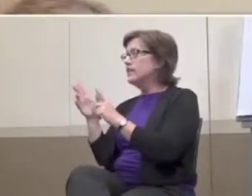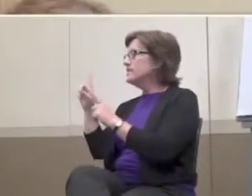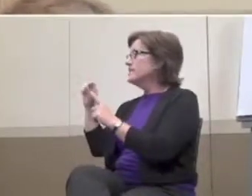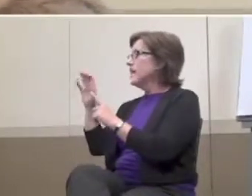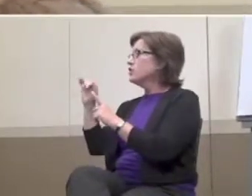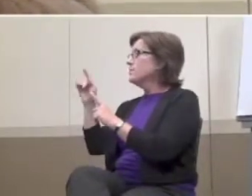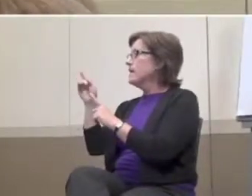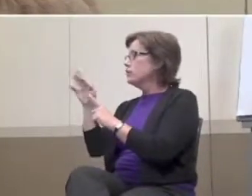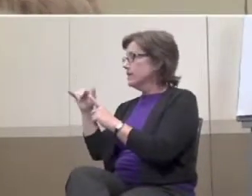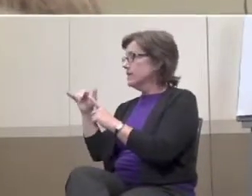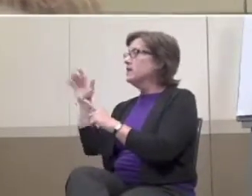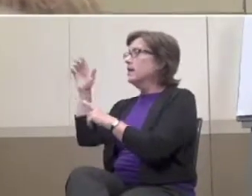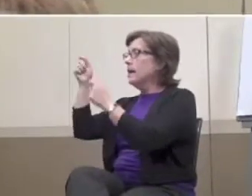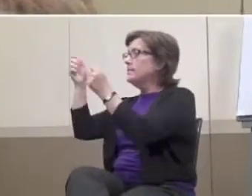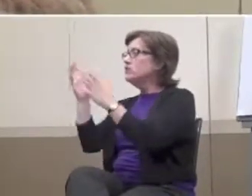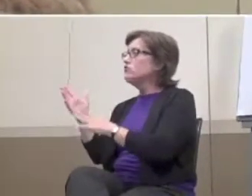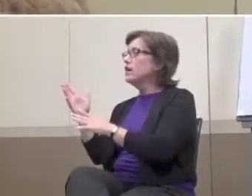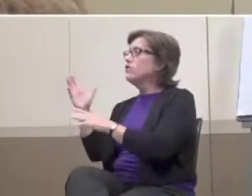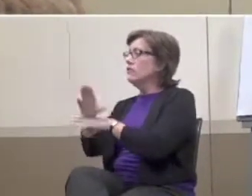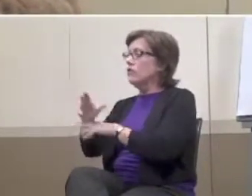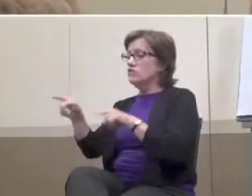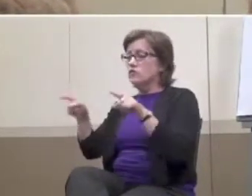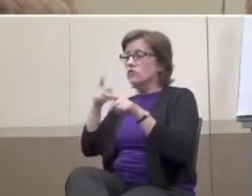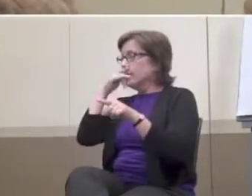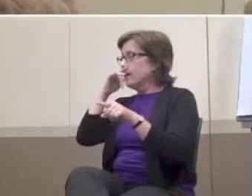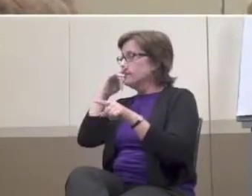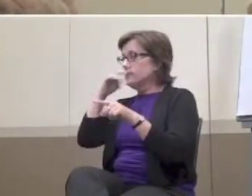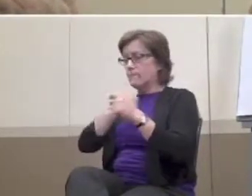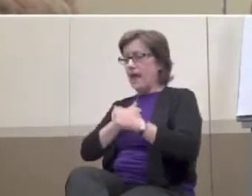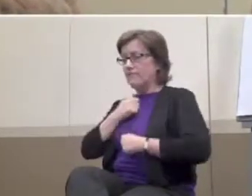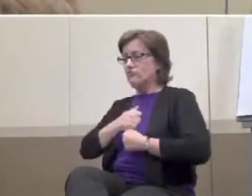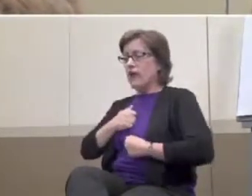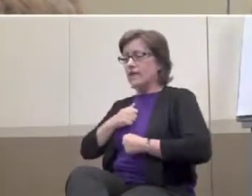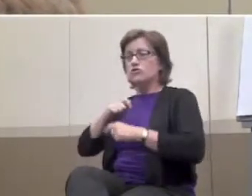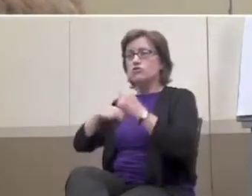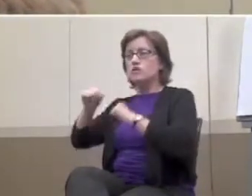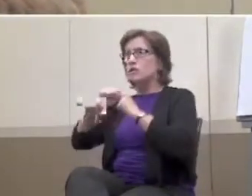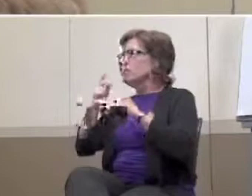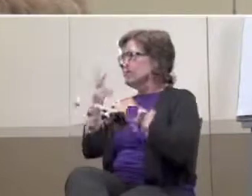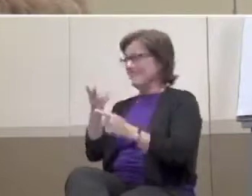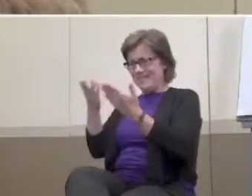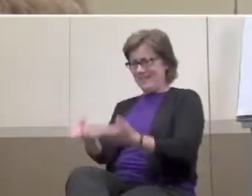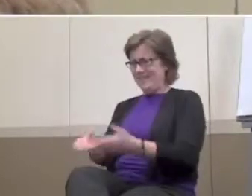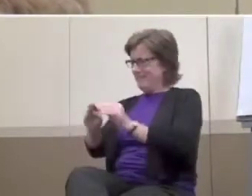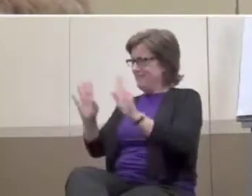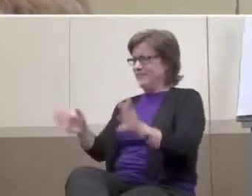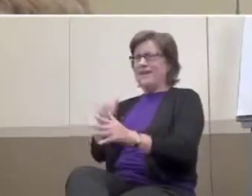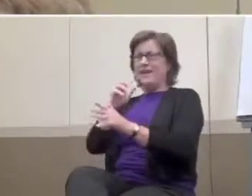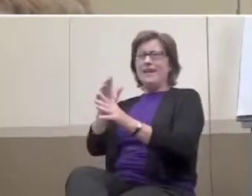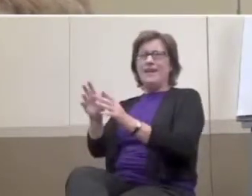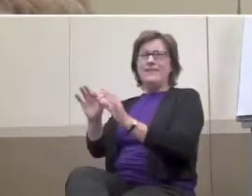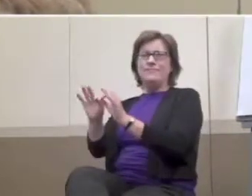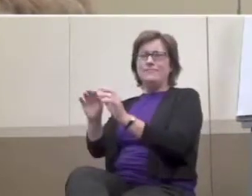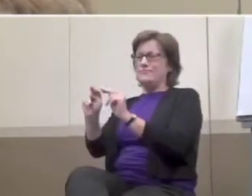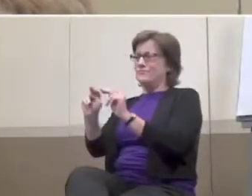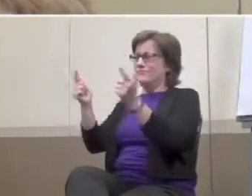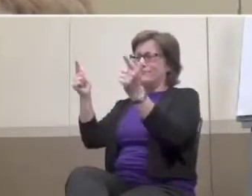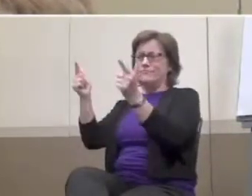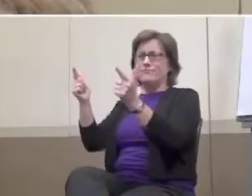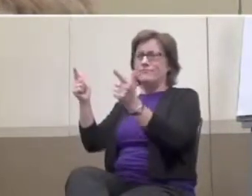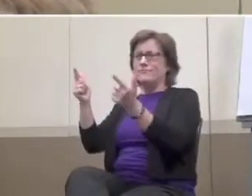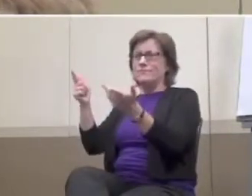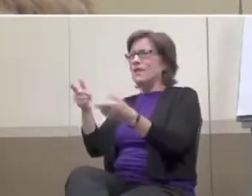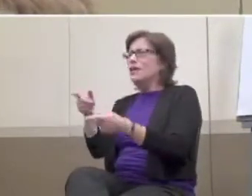made the two kids apologize to each other. You see it right there, how ineffective it was. But you don't even know what happened in